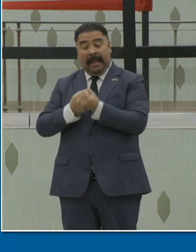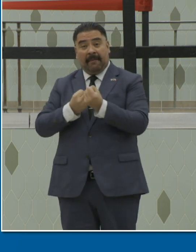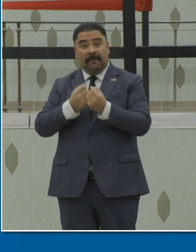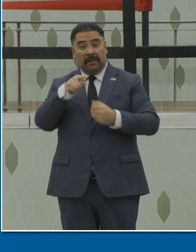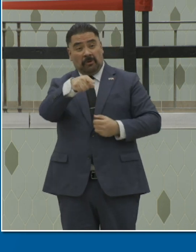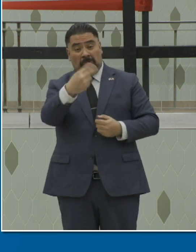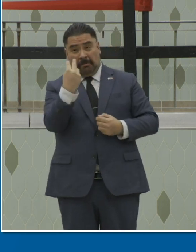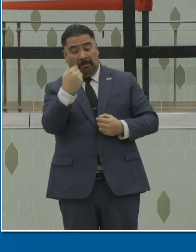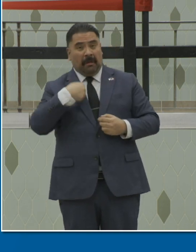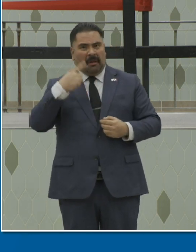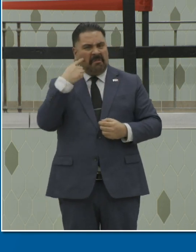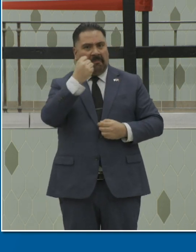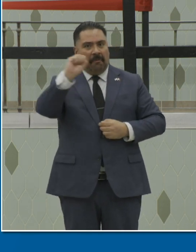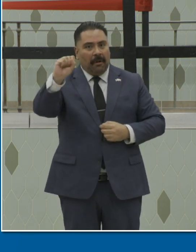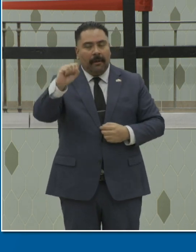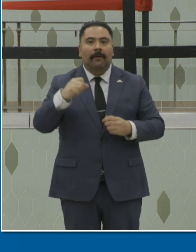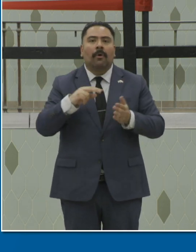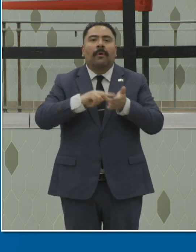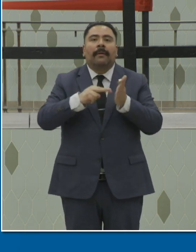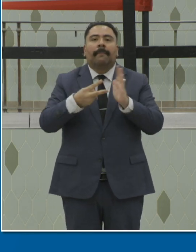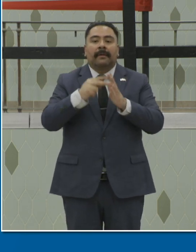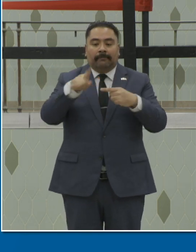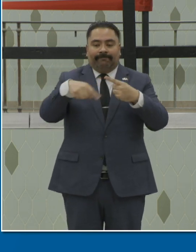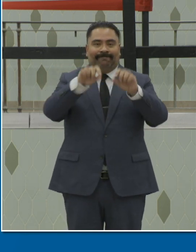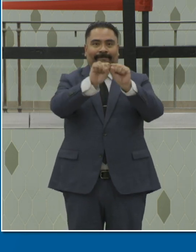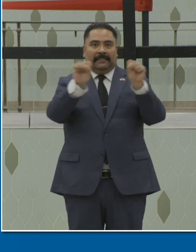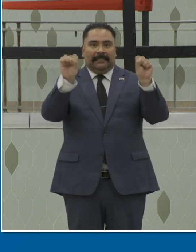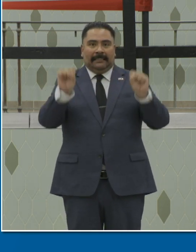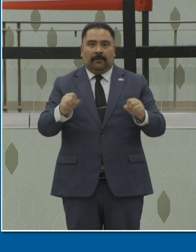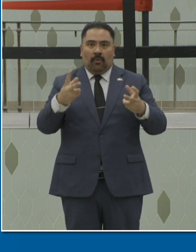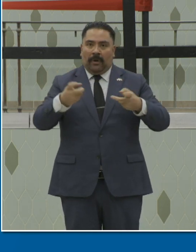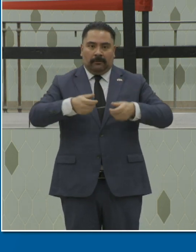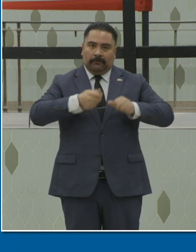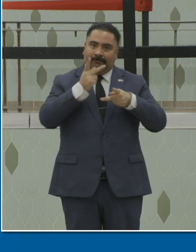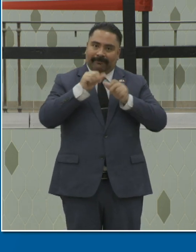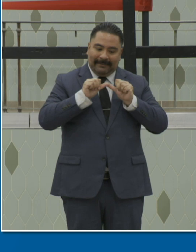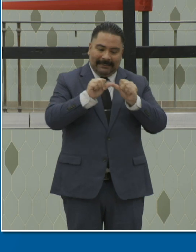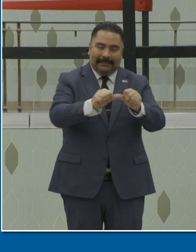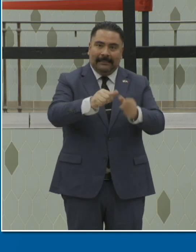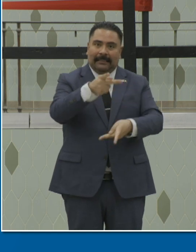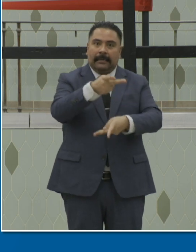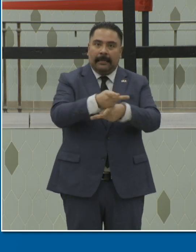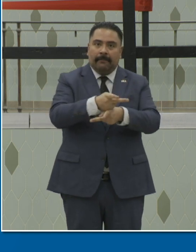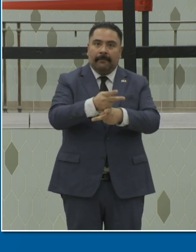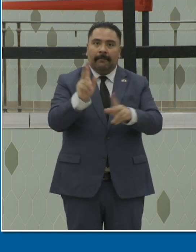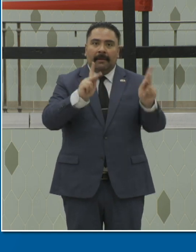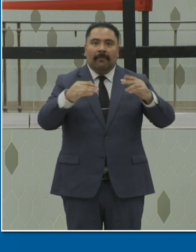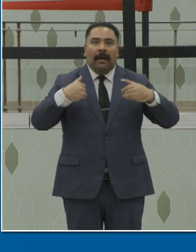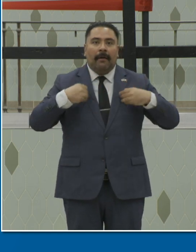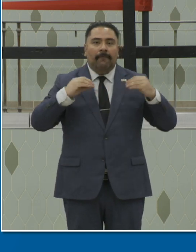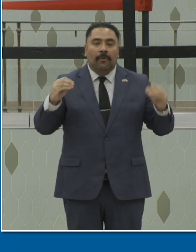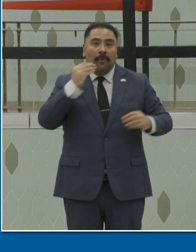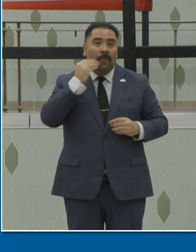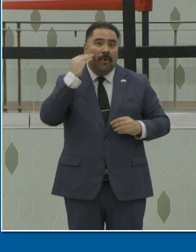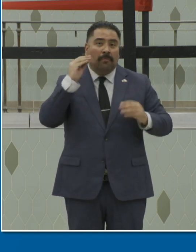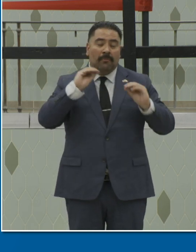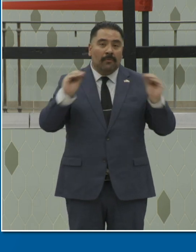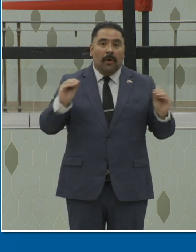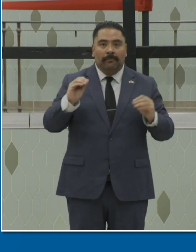defiant, what does that say about the systems who wish to keep people without dignity and unhoused?